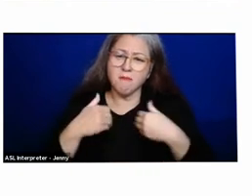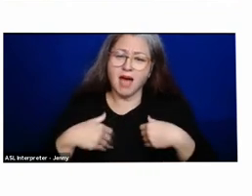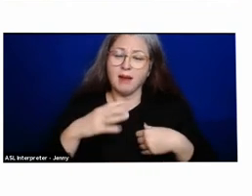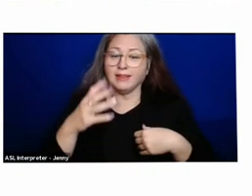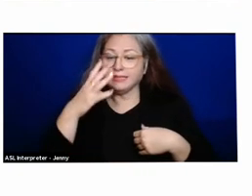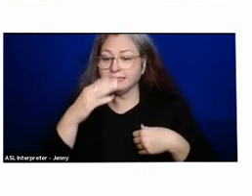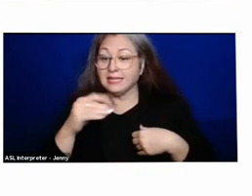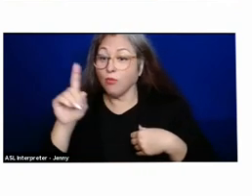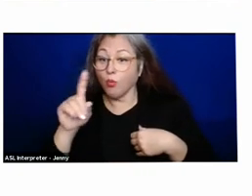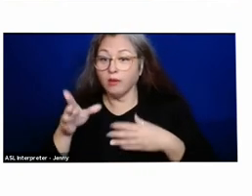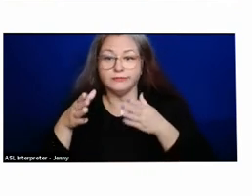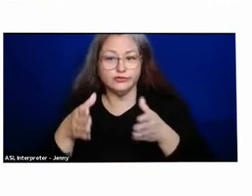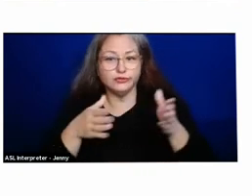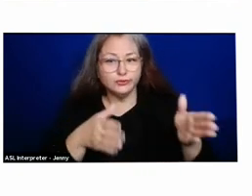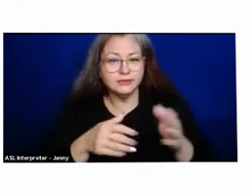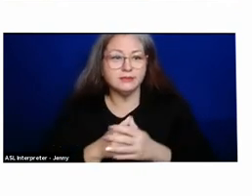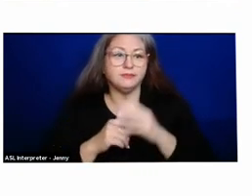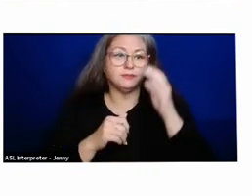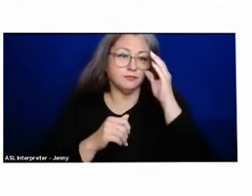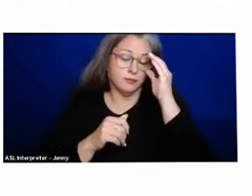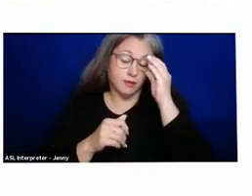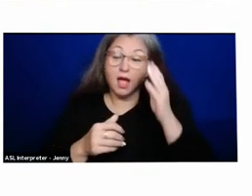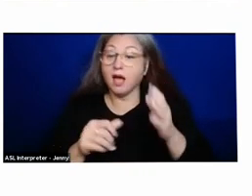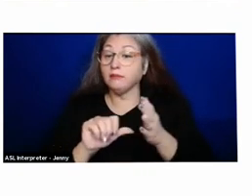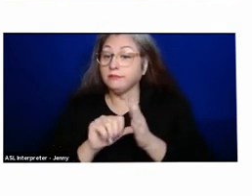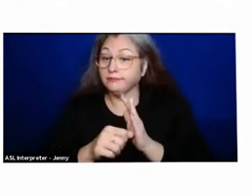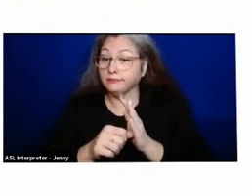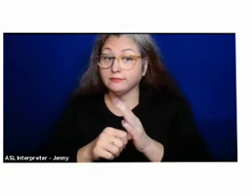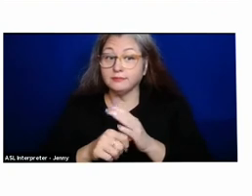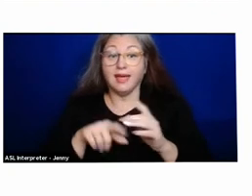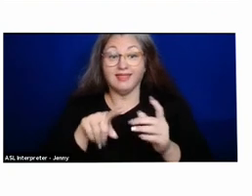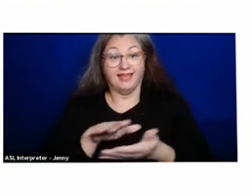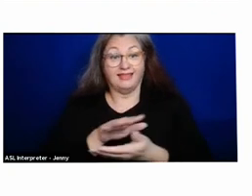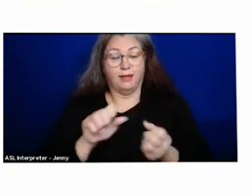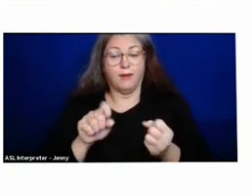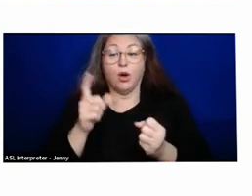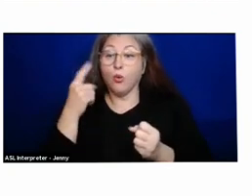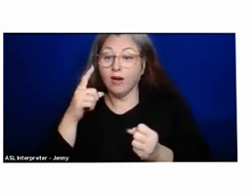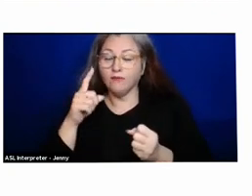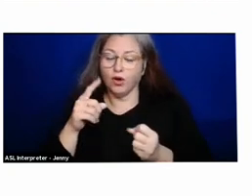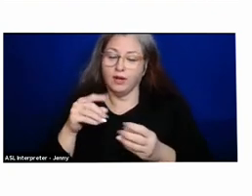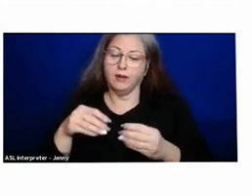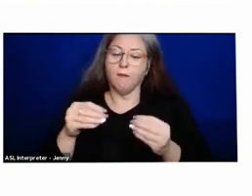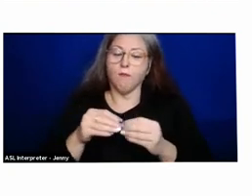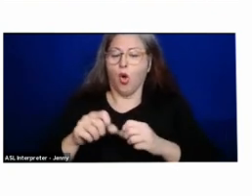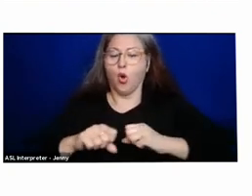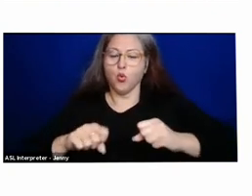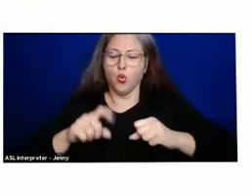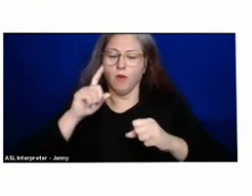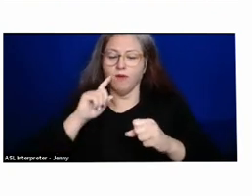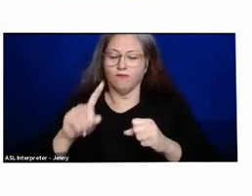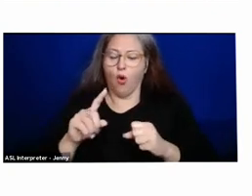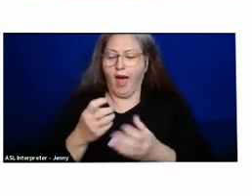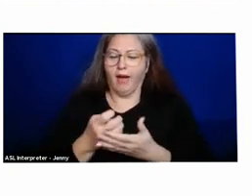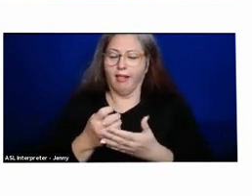street. What's more, this demolition is supposed to make room for ecological regeneration projects, where